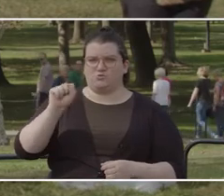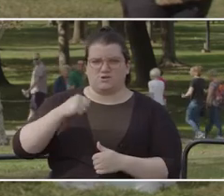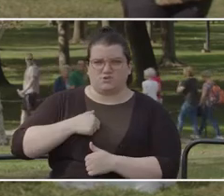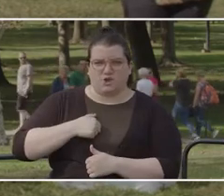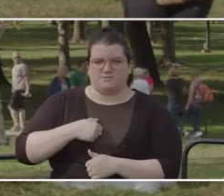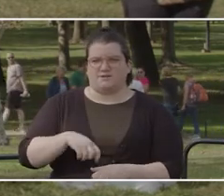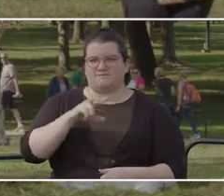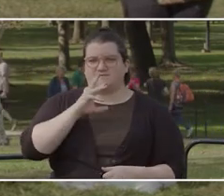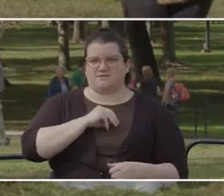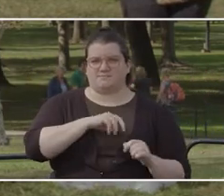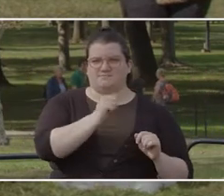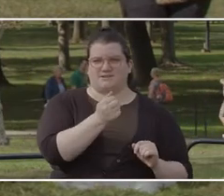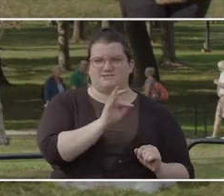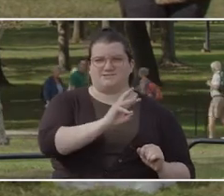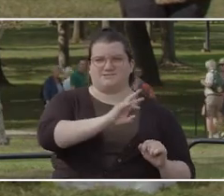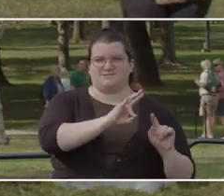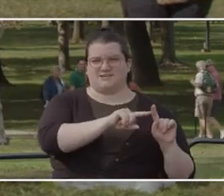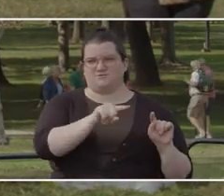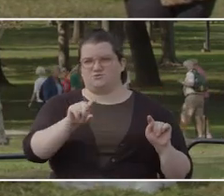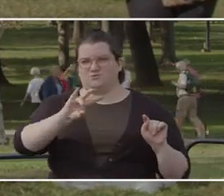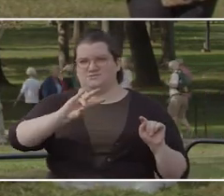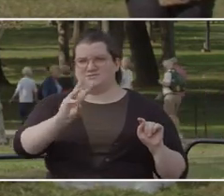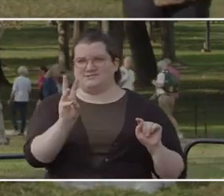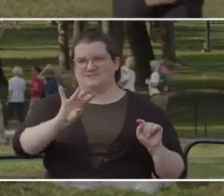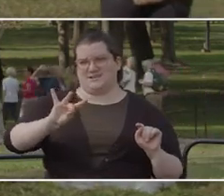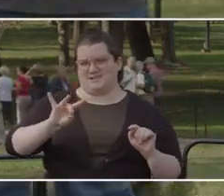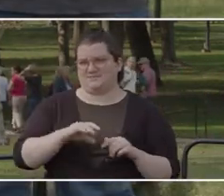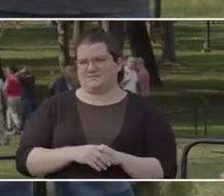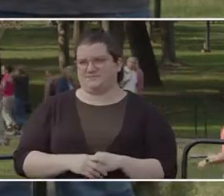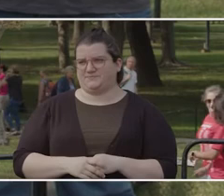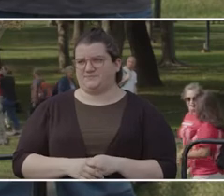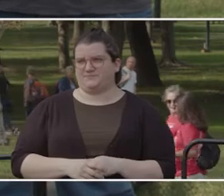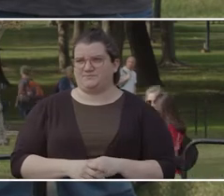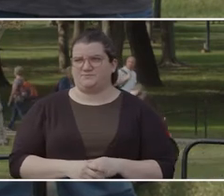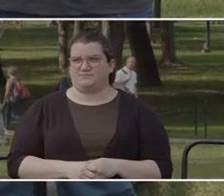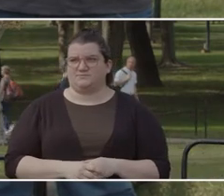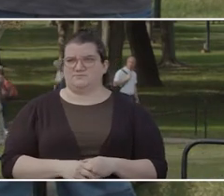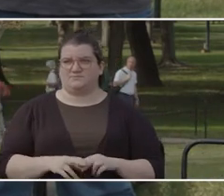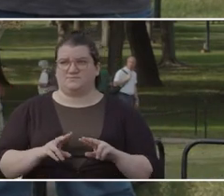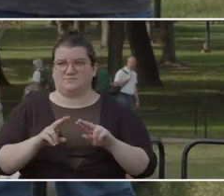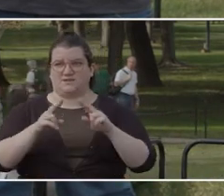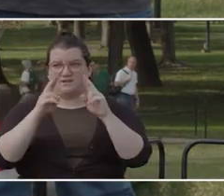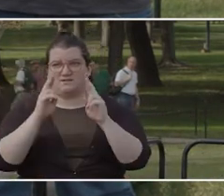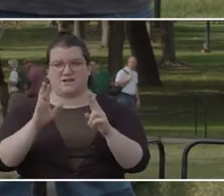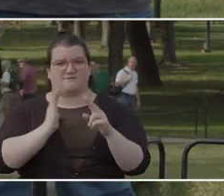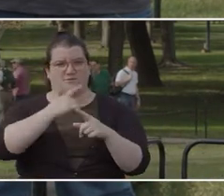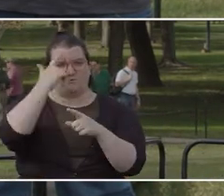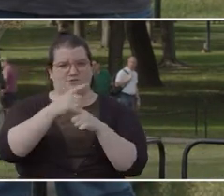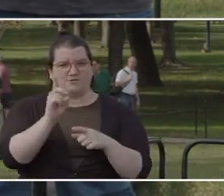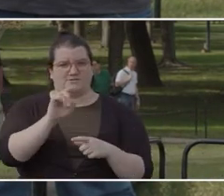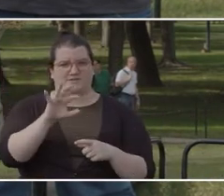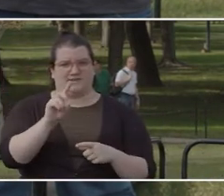from 1967 to 1968. In honor of our brother, David E.